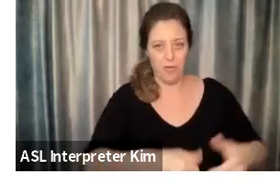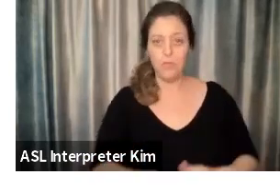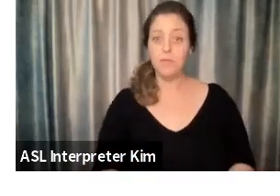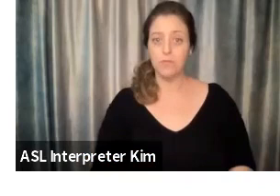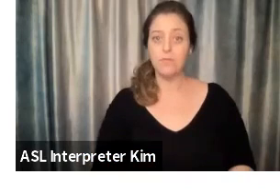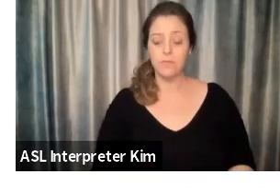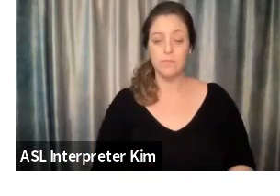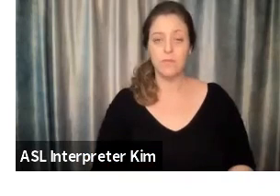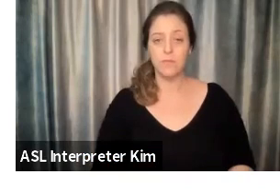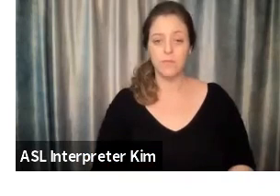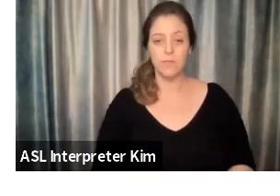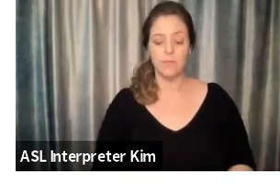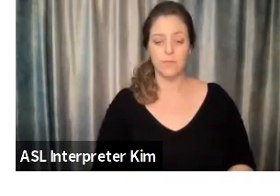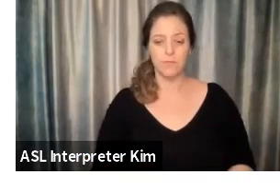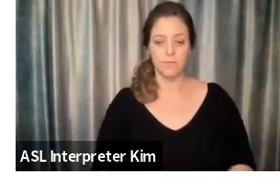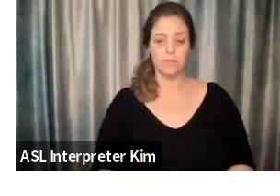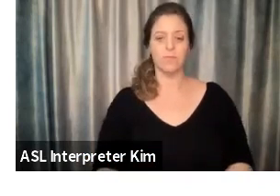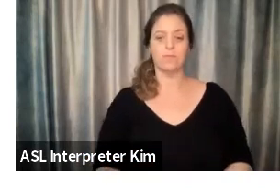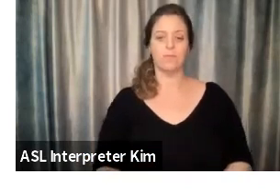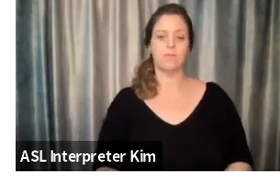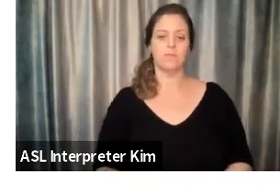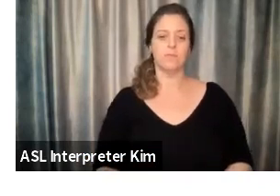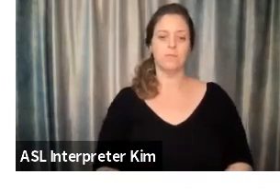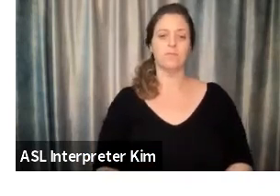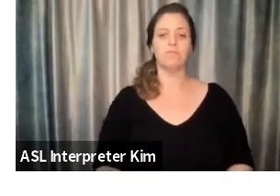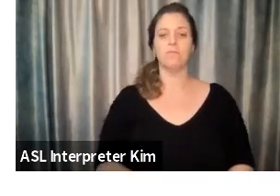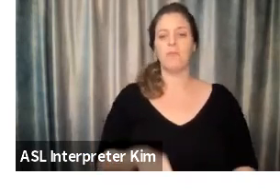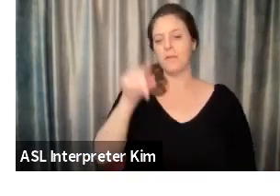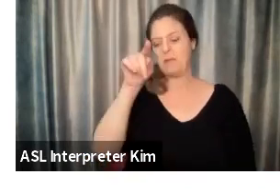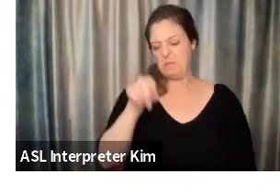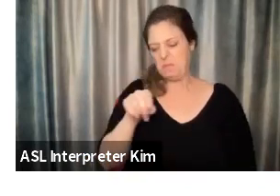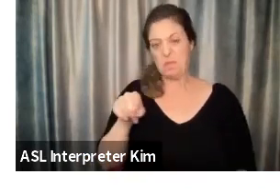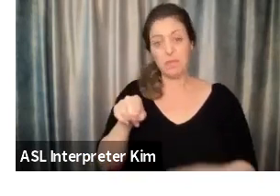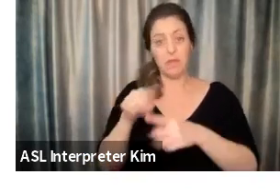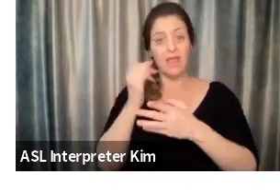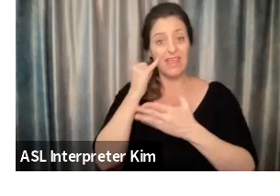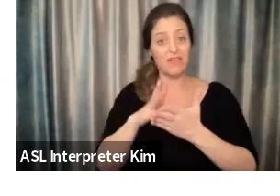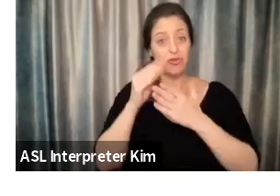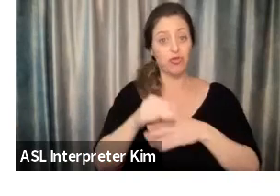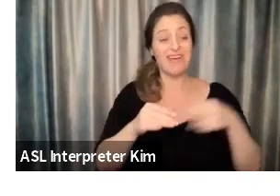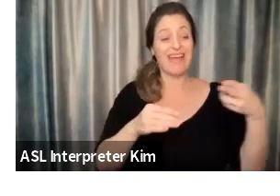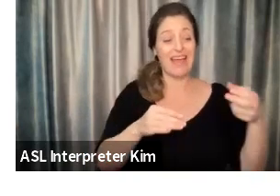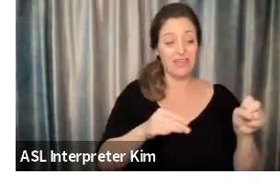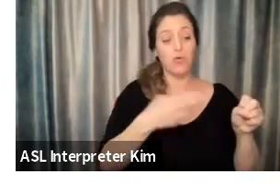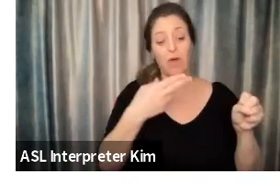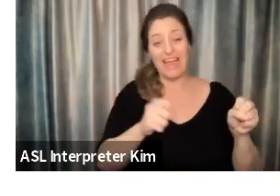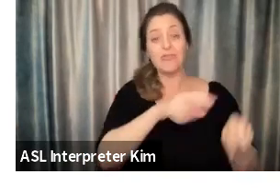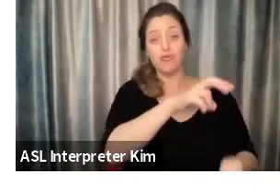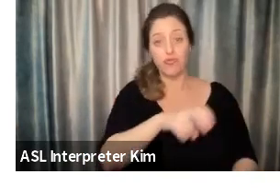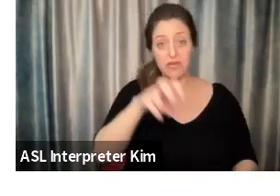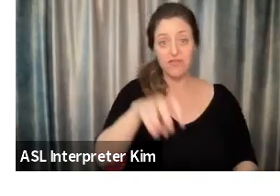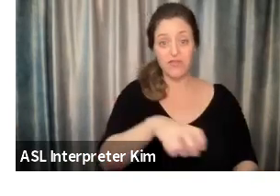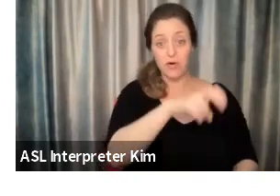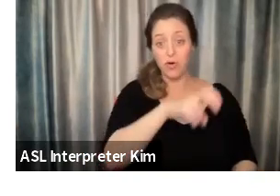District site. And then below on the right-hand side, students transferring from one high school to another without